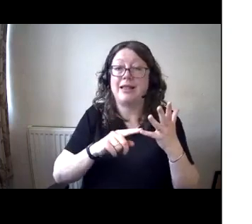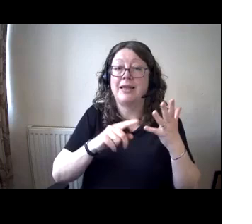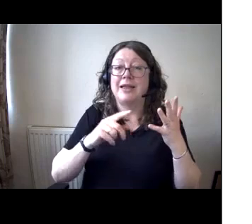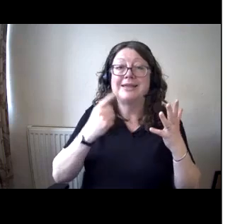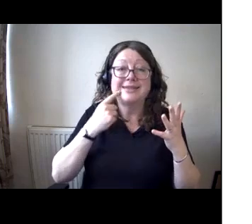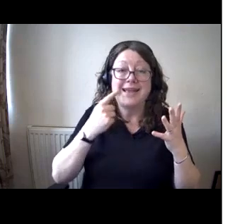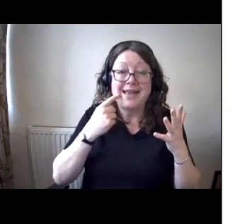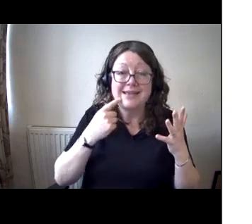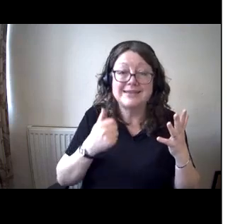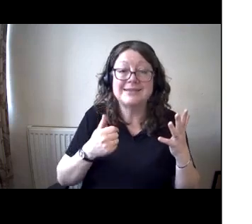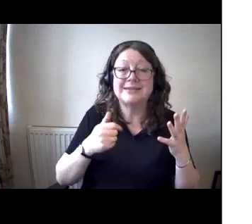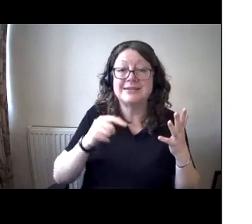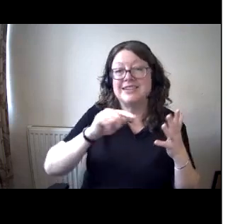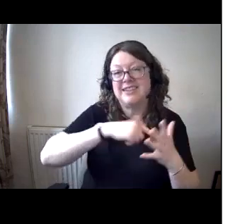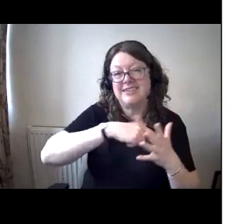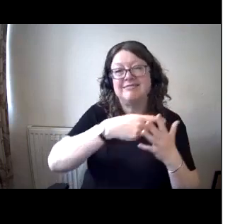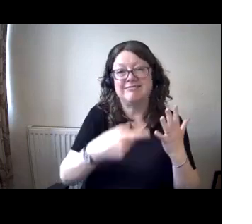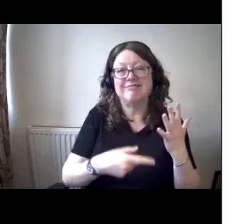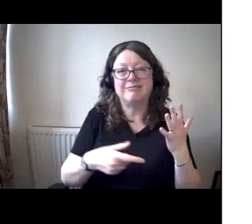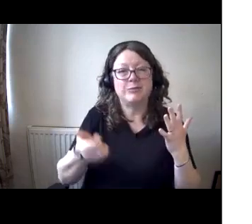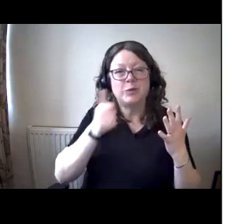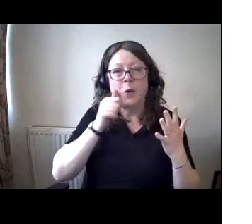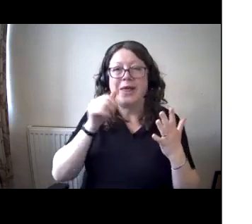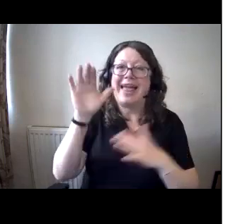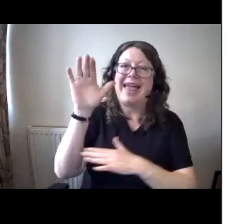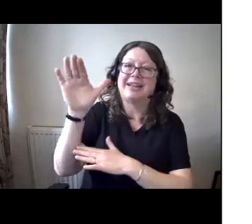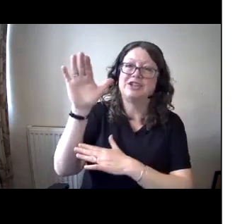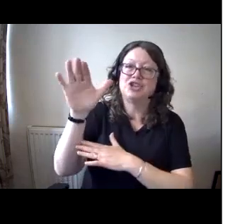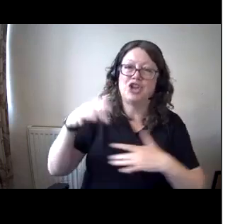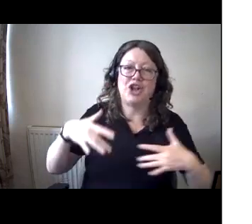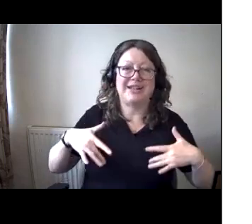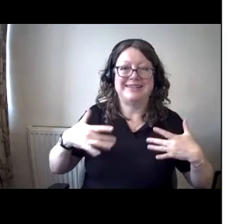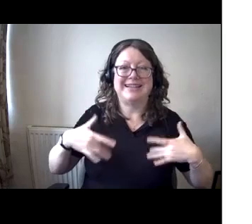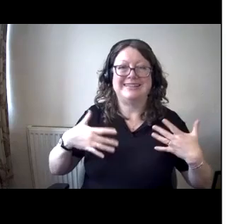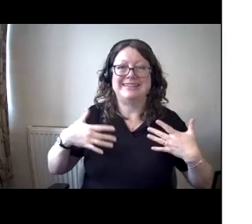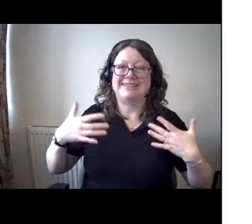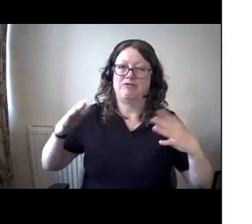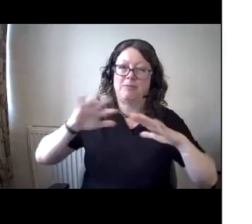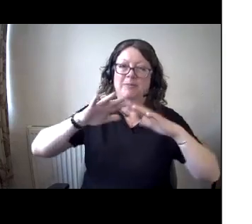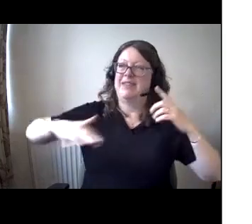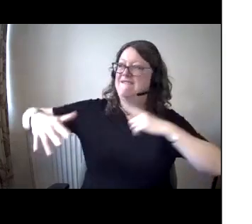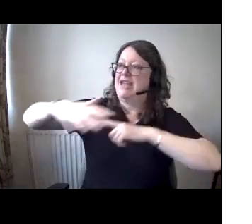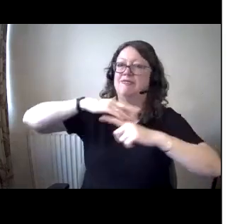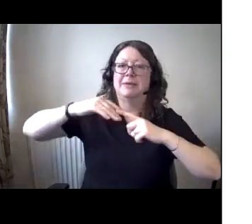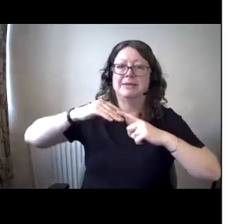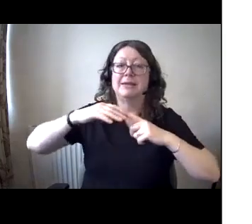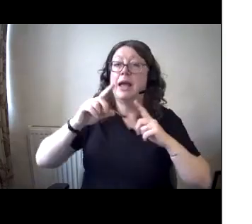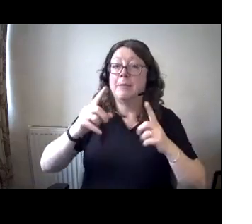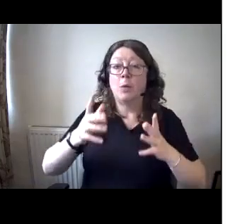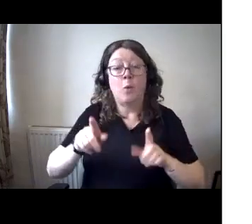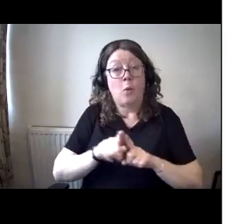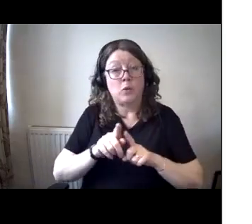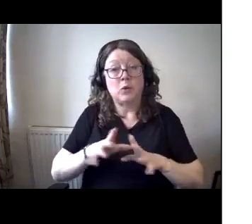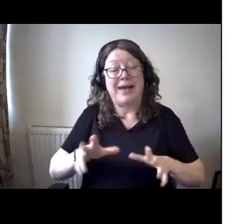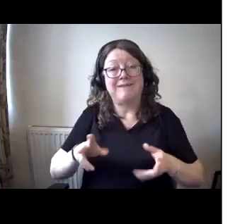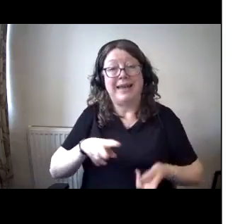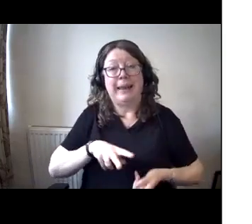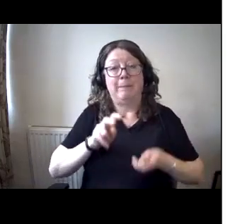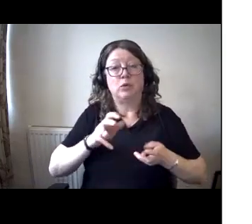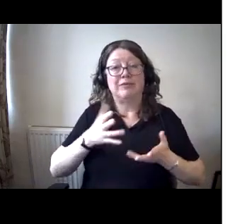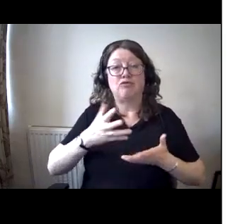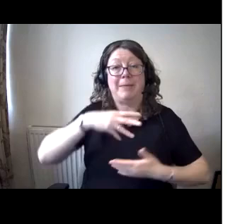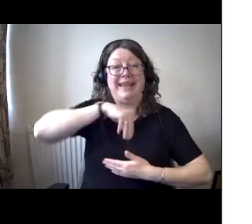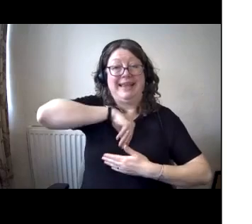taste. So they're all our external senses, but we also have an input that comes from internal senses as well. So we've